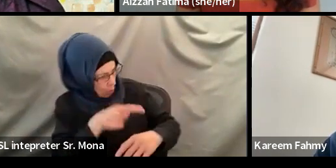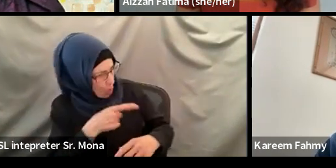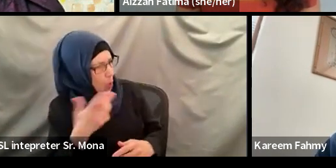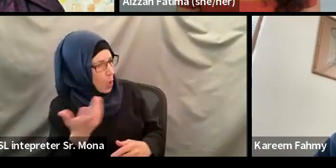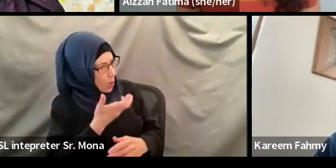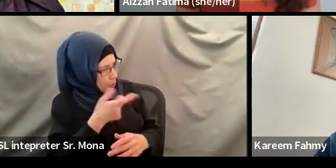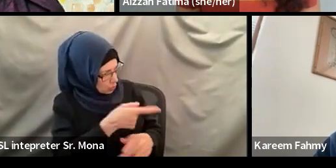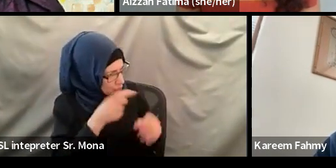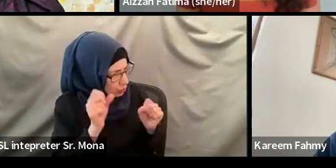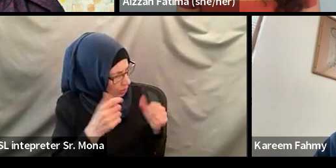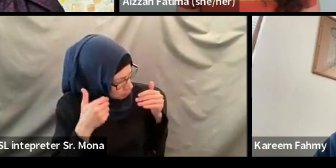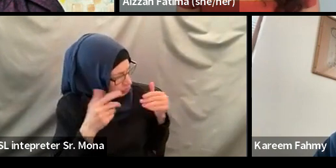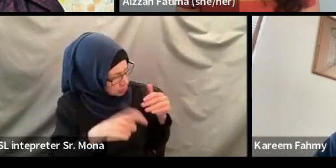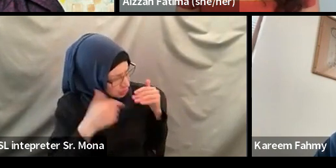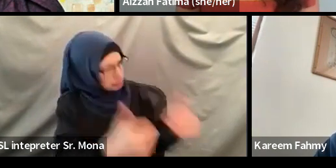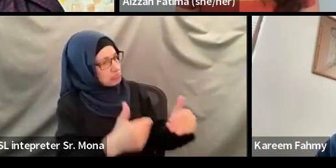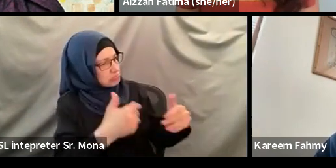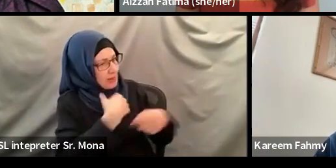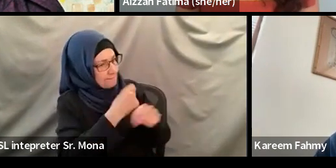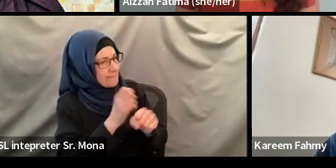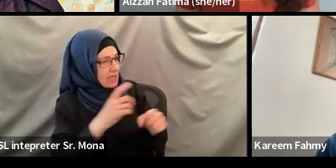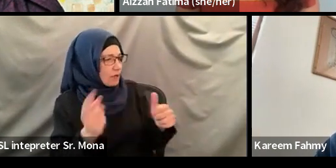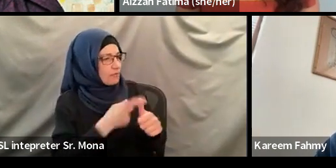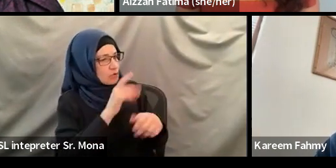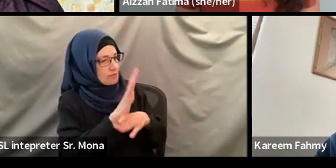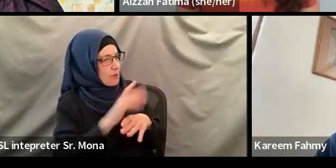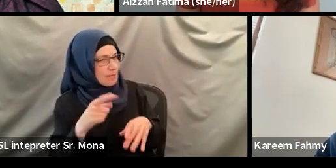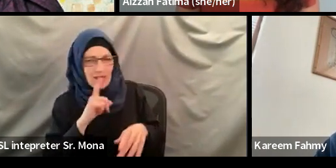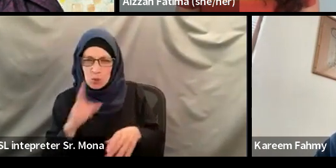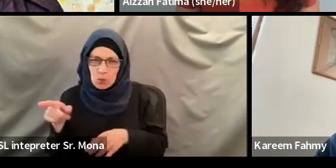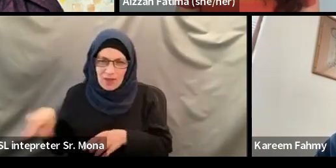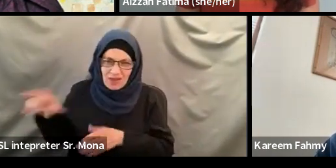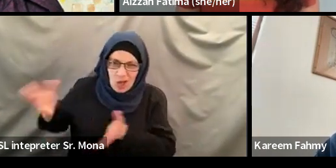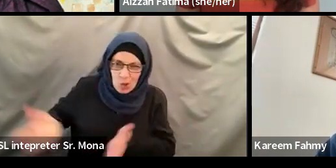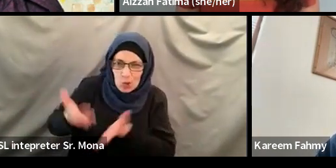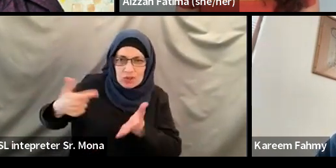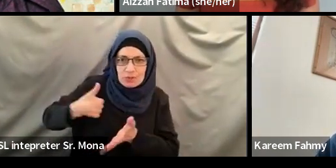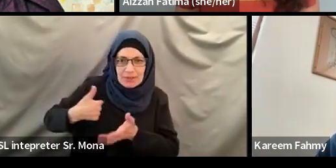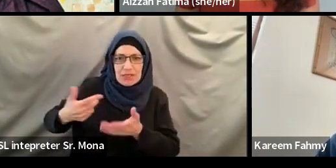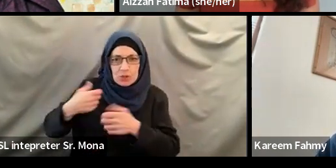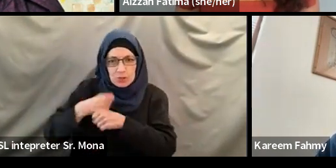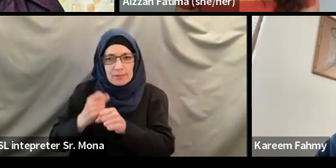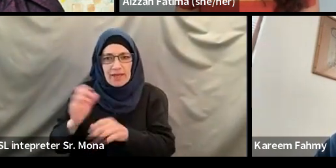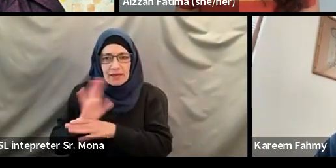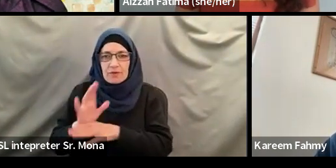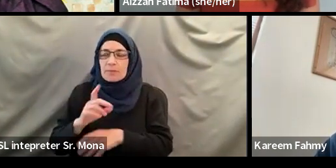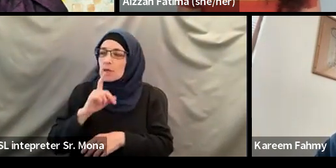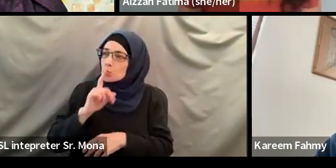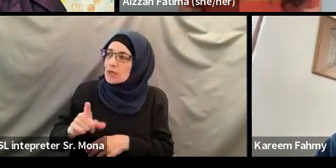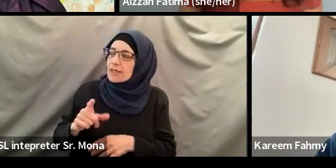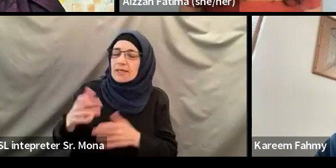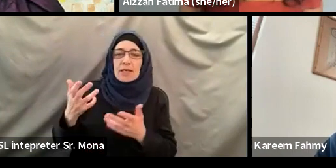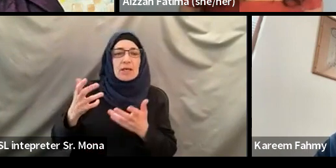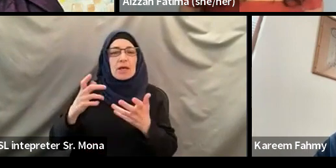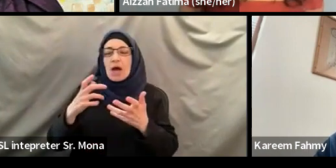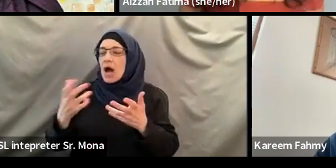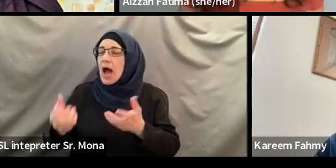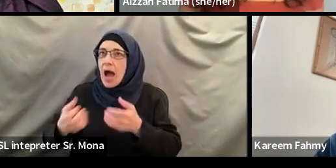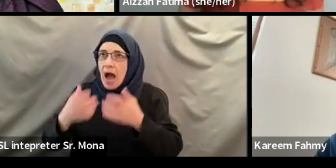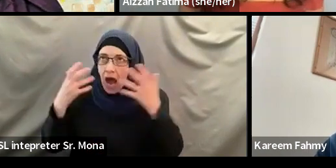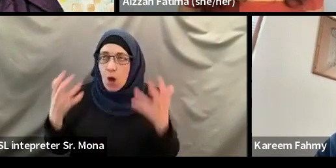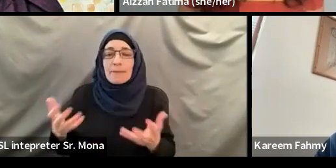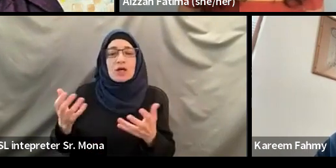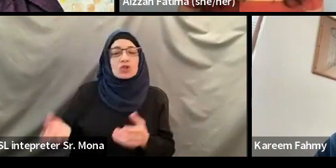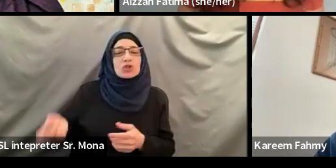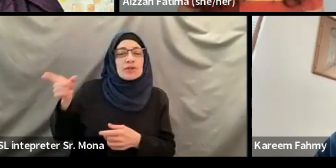first film. It got into the festival, and let me tell you, the sheer amount of support and championing that they have done for Muslim